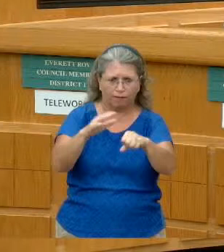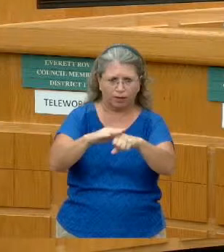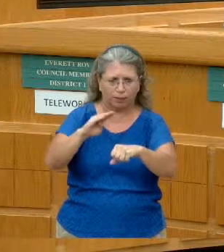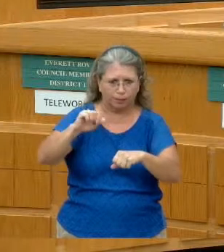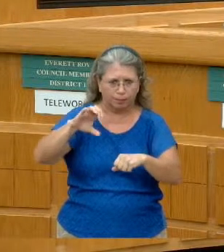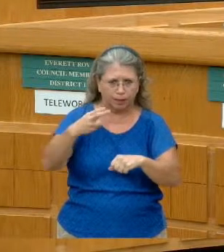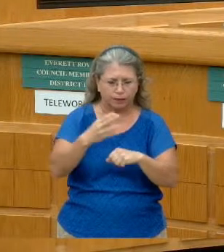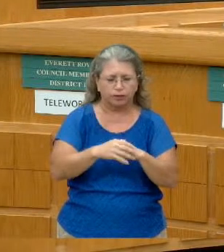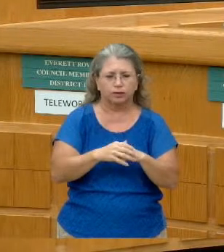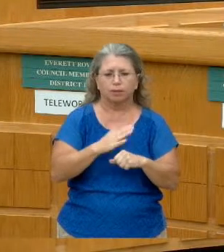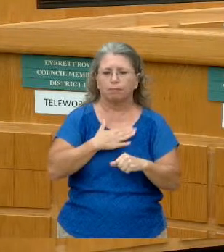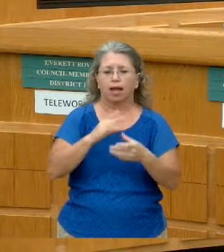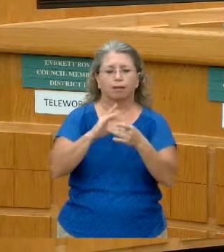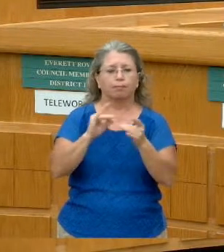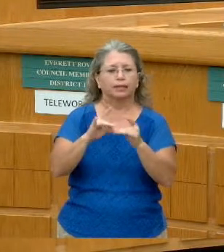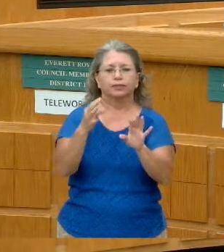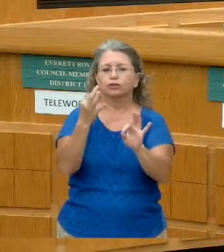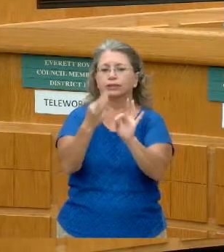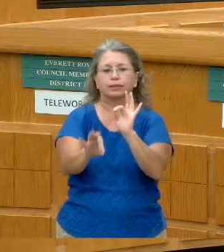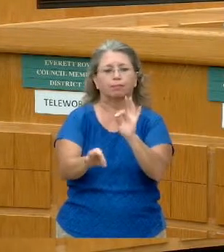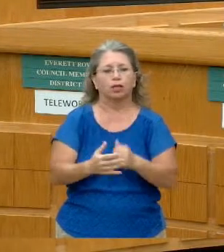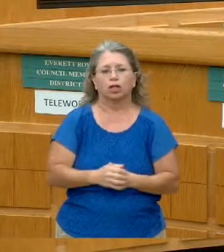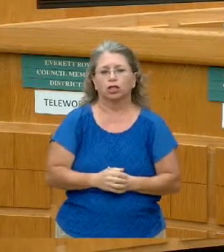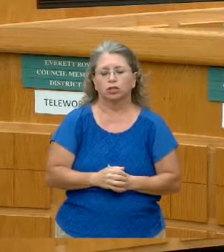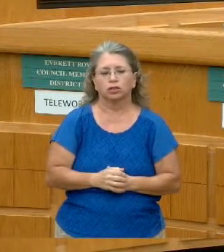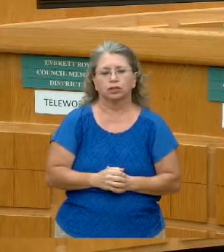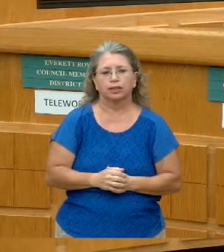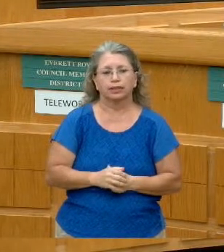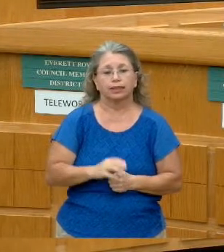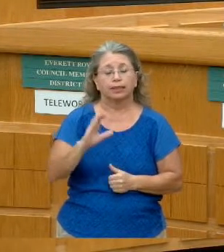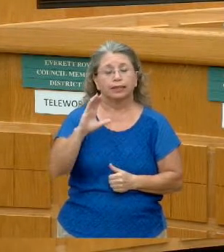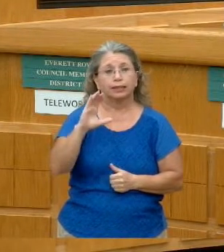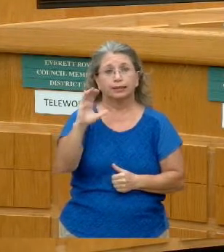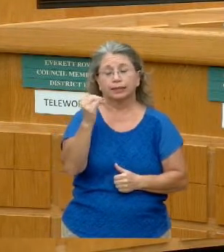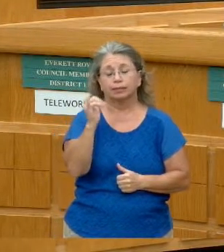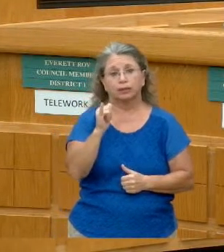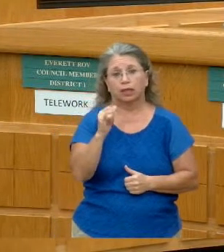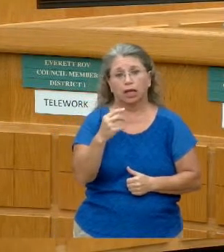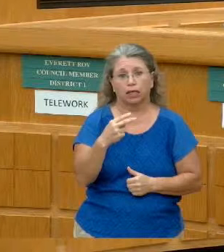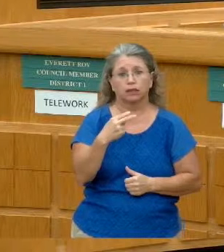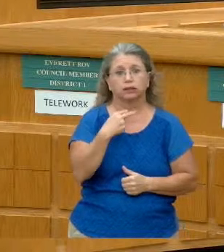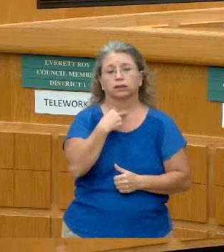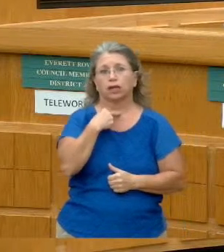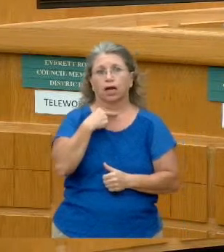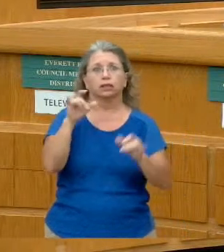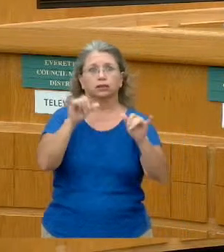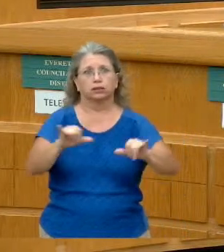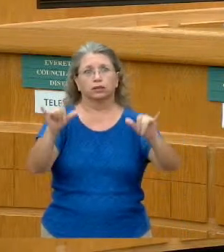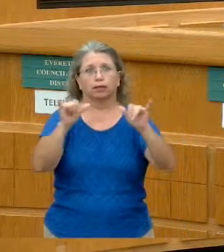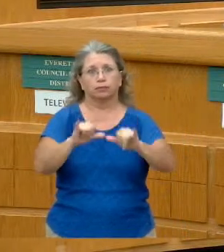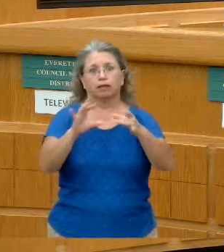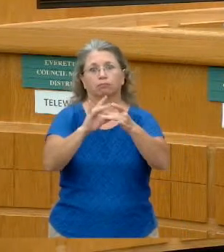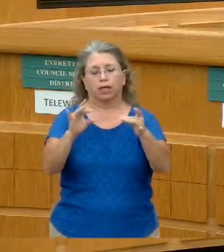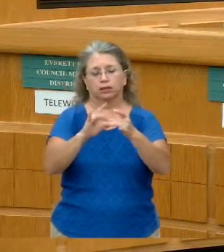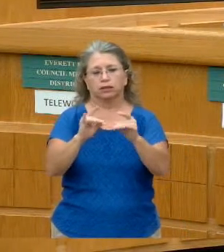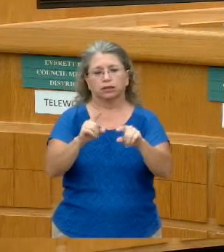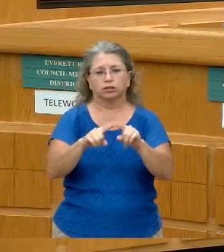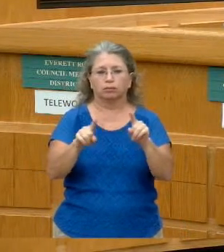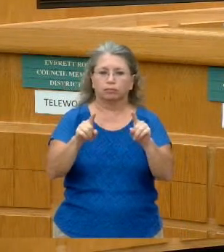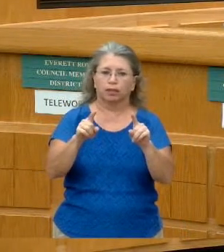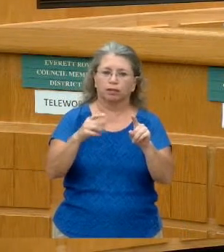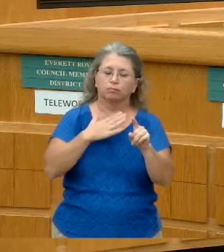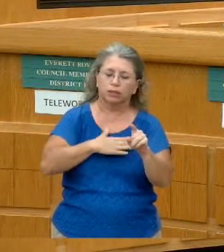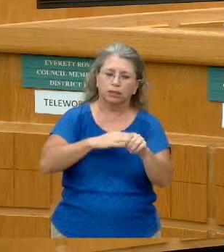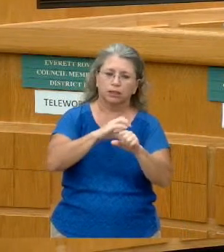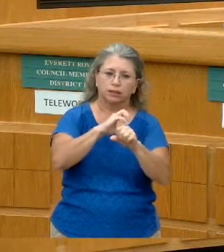simple. It almost seems like a broken record. Let's lock in what we've learned.